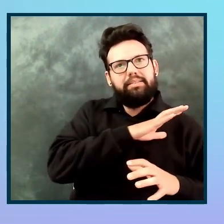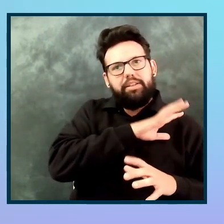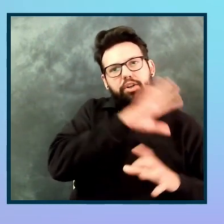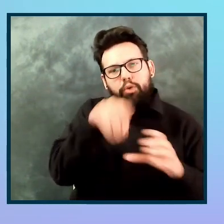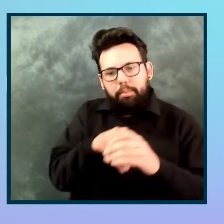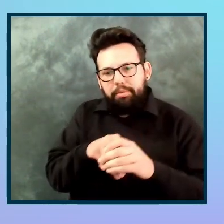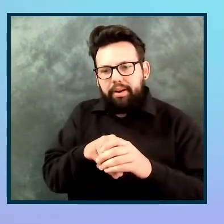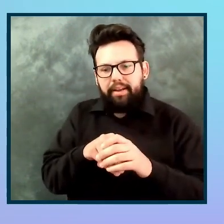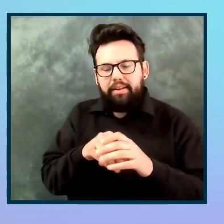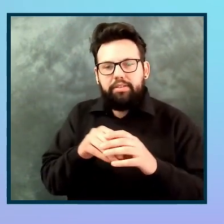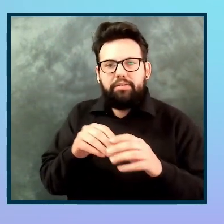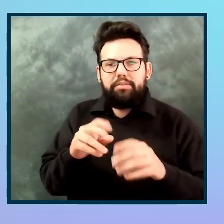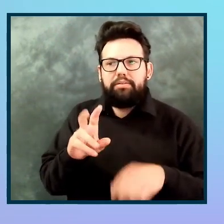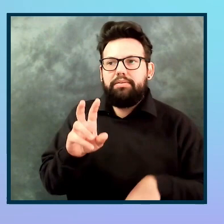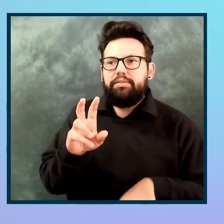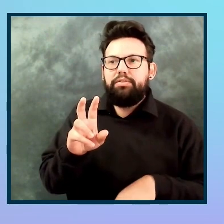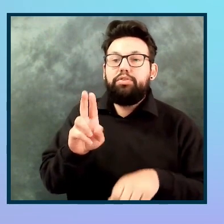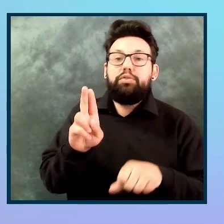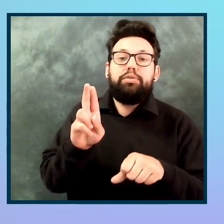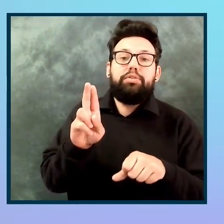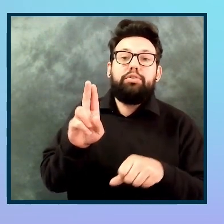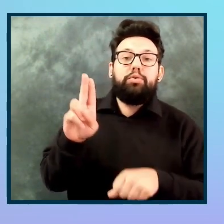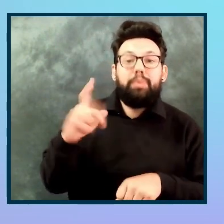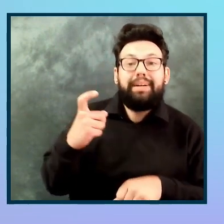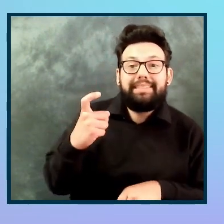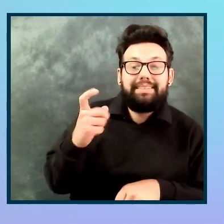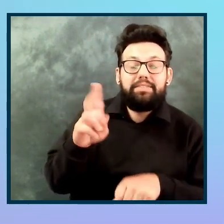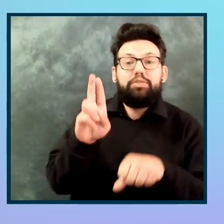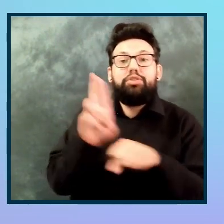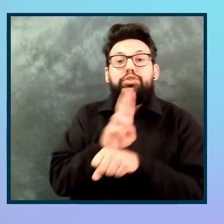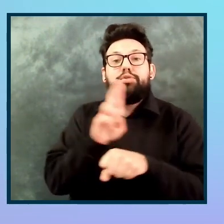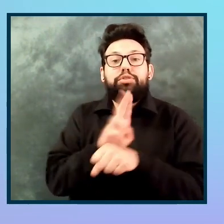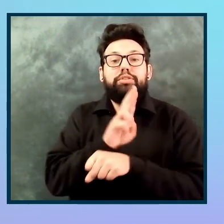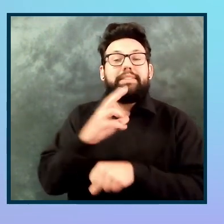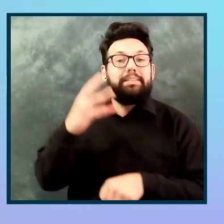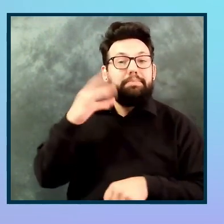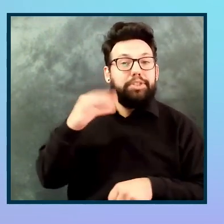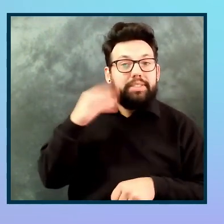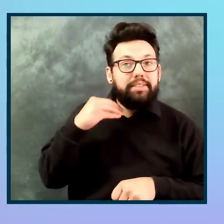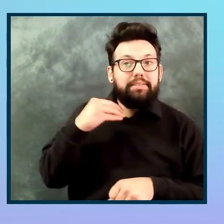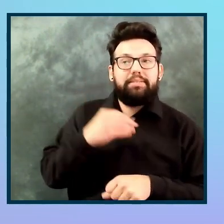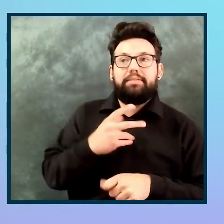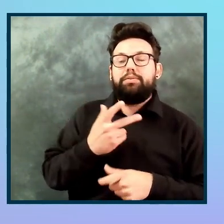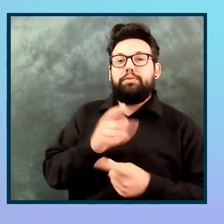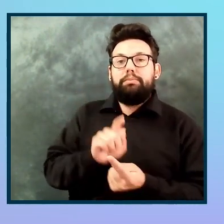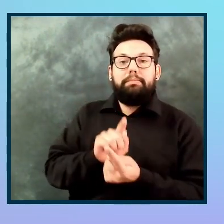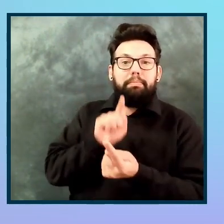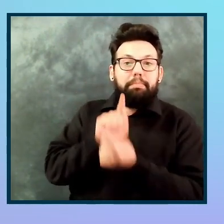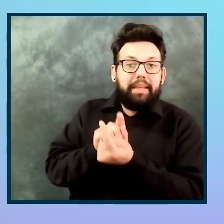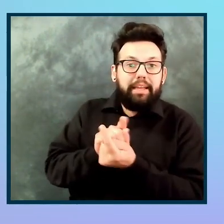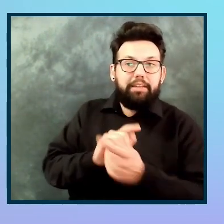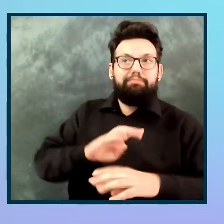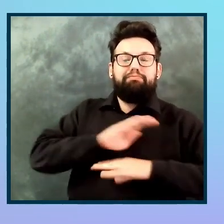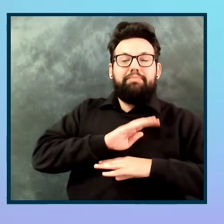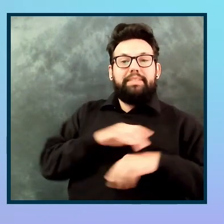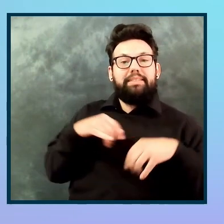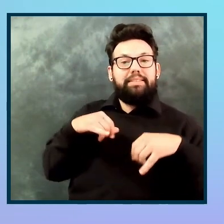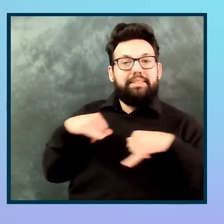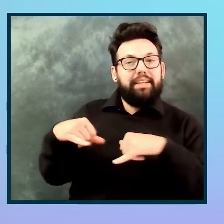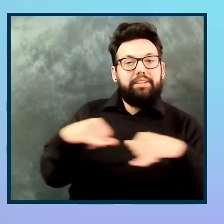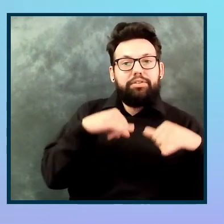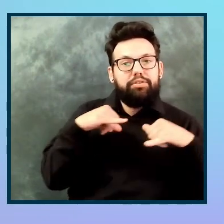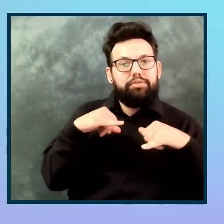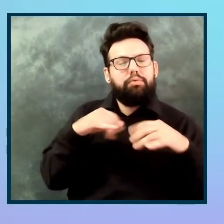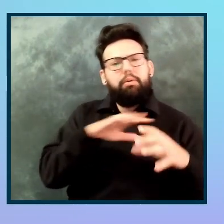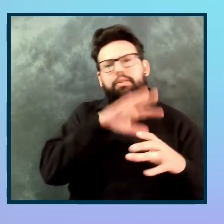user experience. So to move beyond the idea of meeting the standards, even infusing it into the